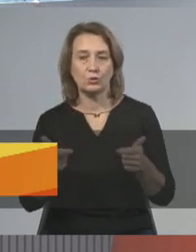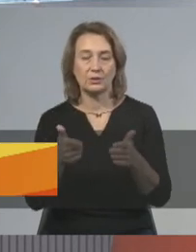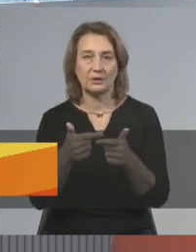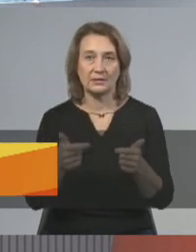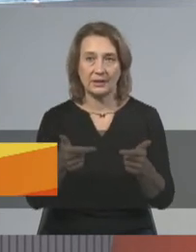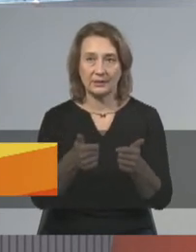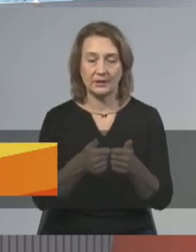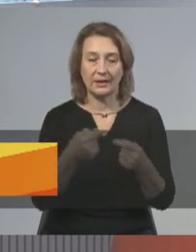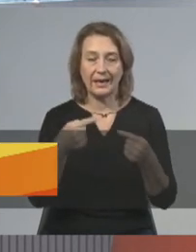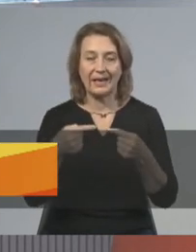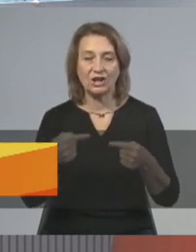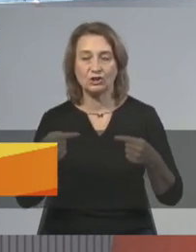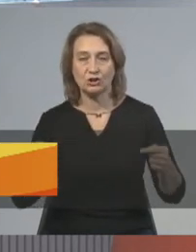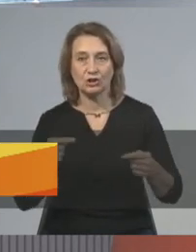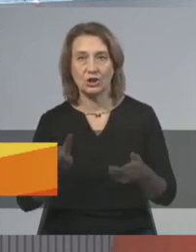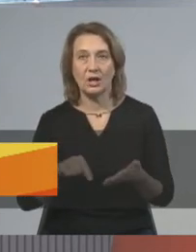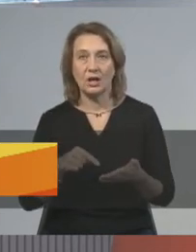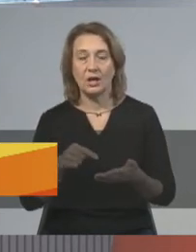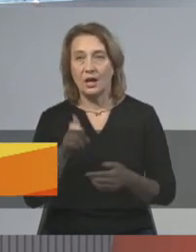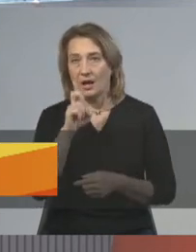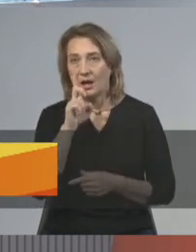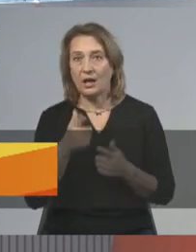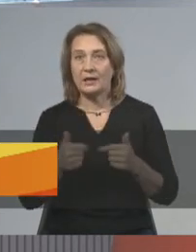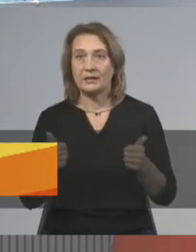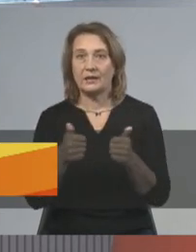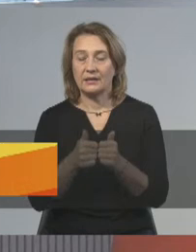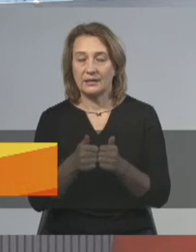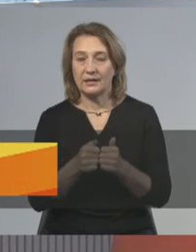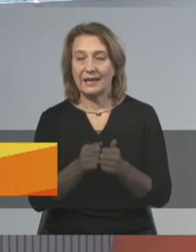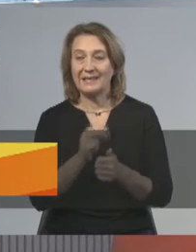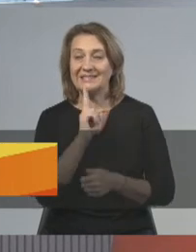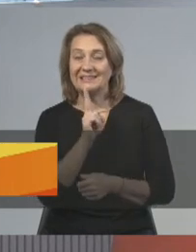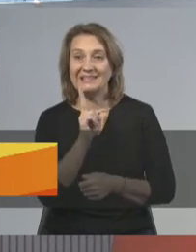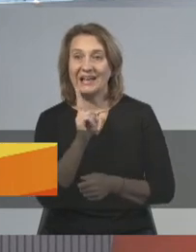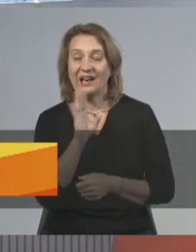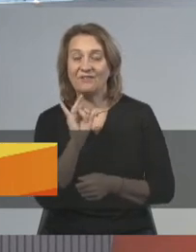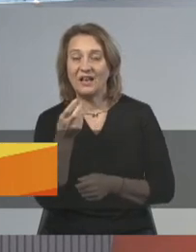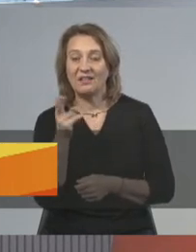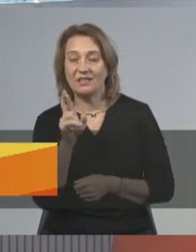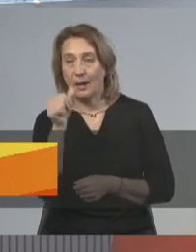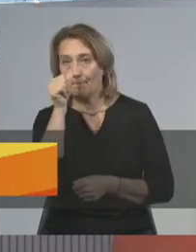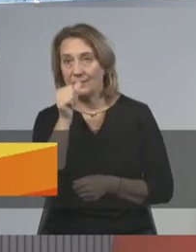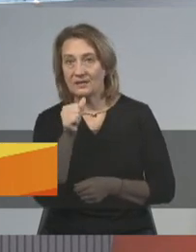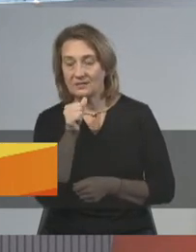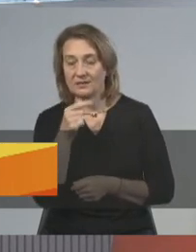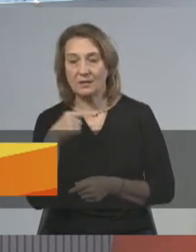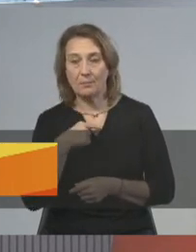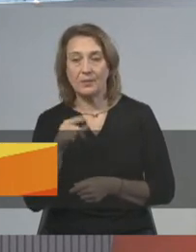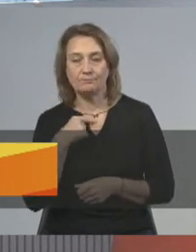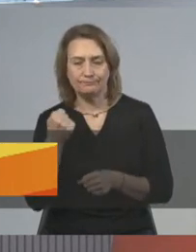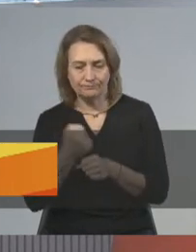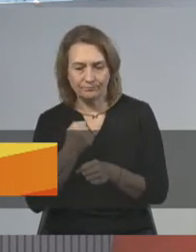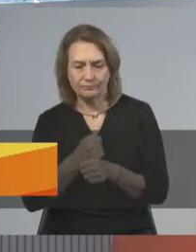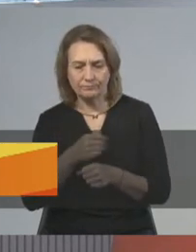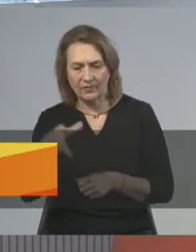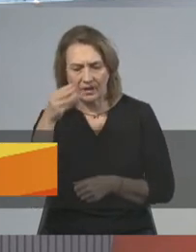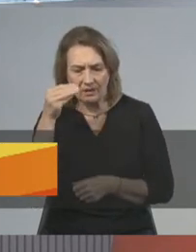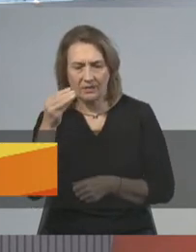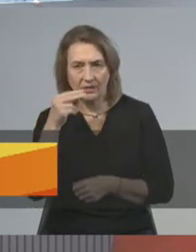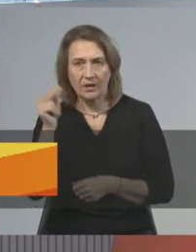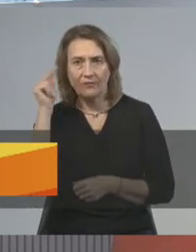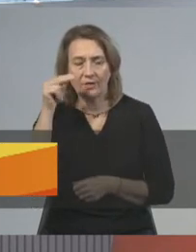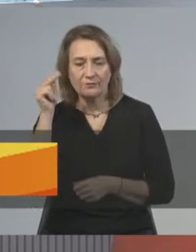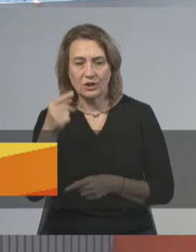addressed too many different bodies who were responsible for also for uh holding elections and we were studying this